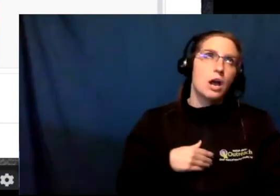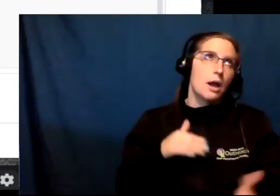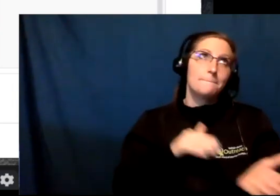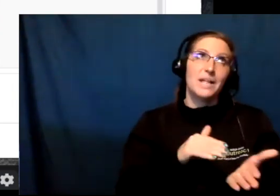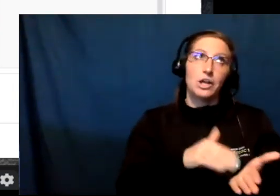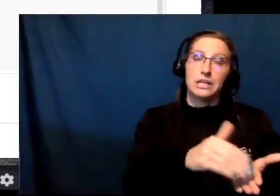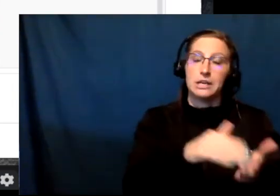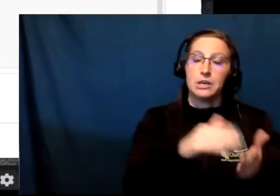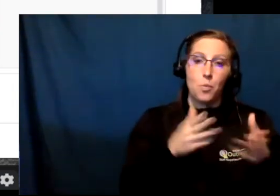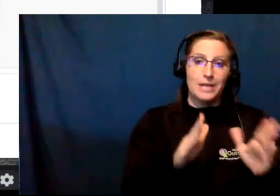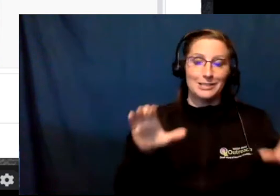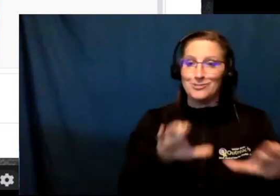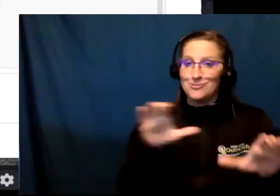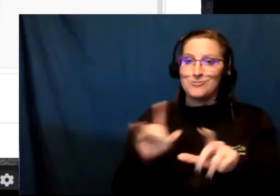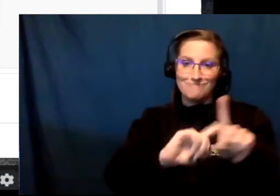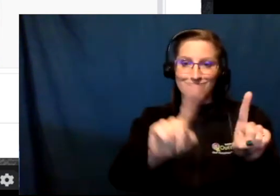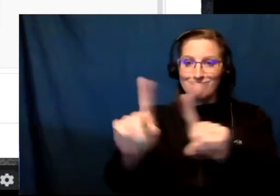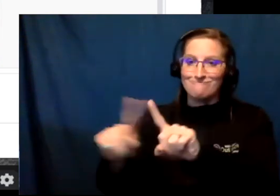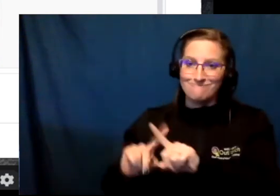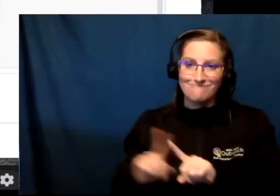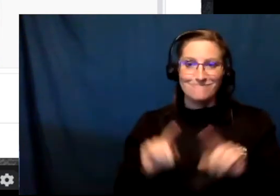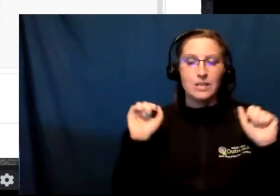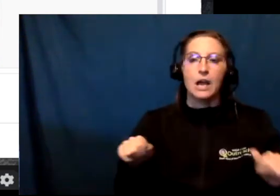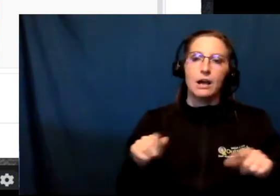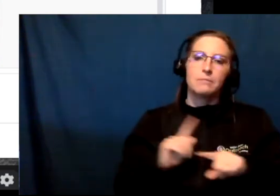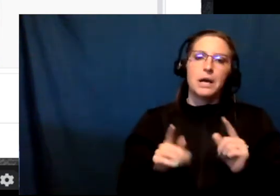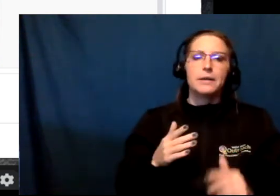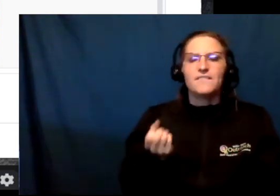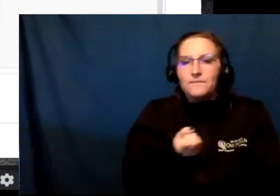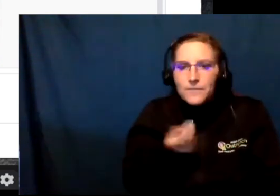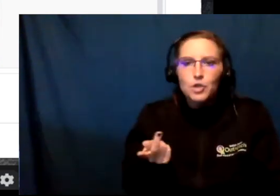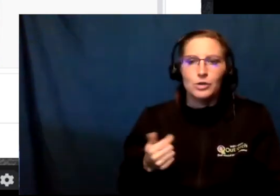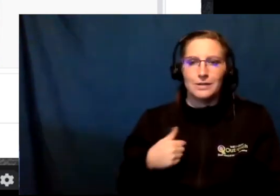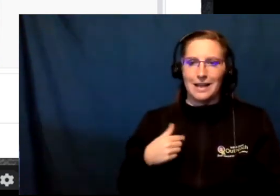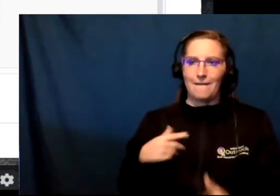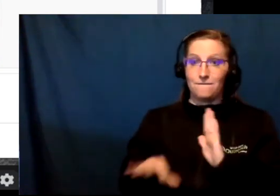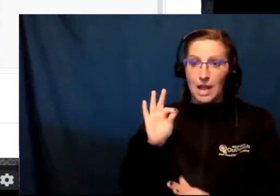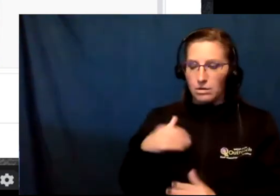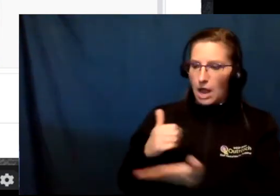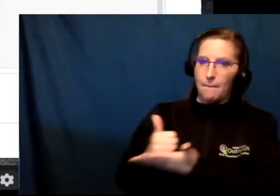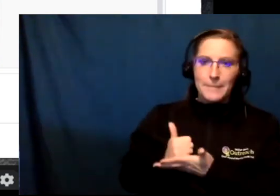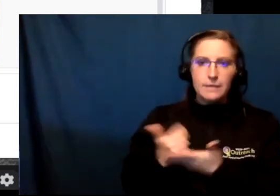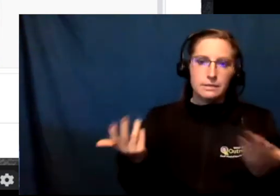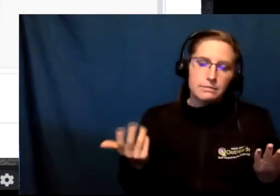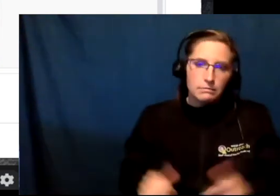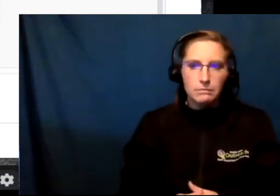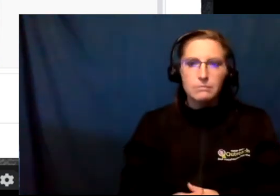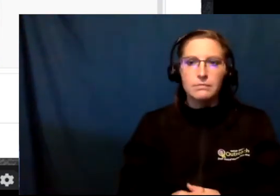these things. These are just some of the things that I've found to be helpful with